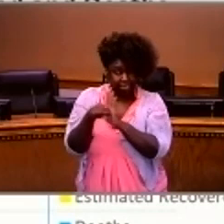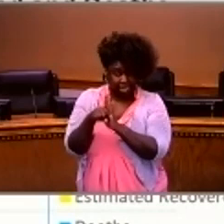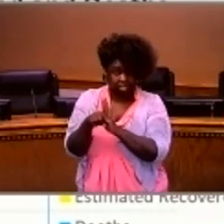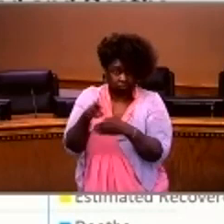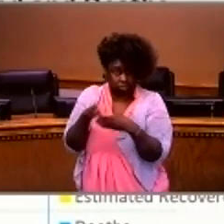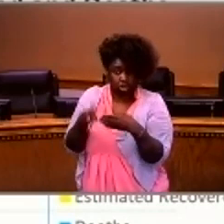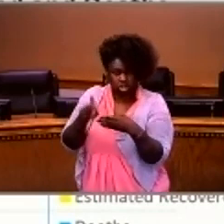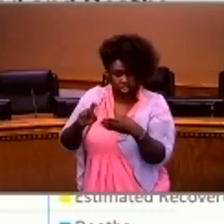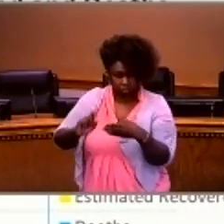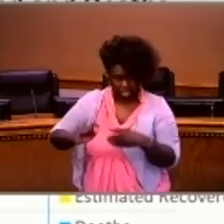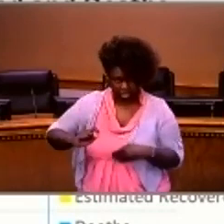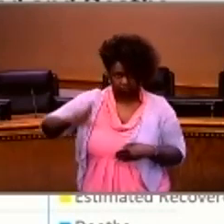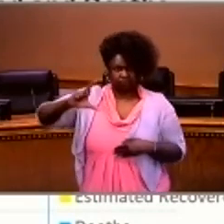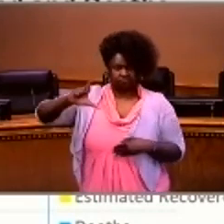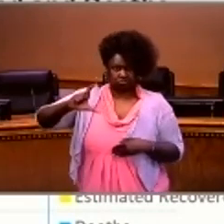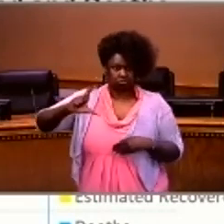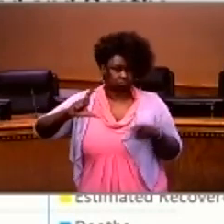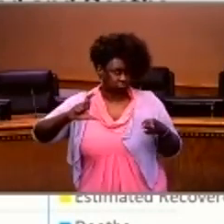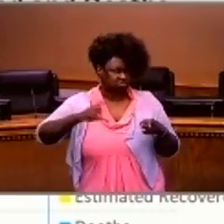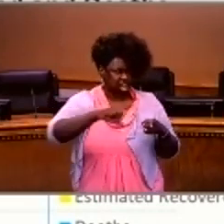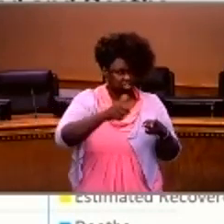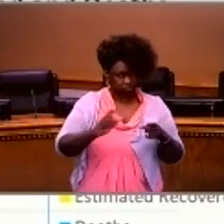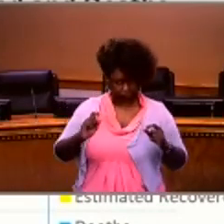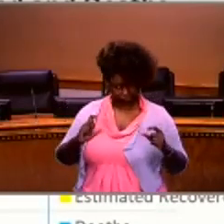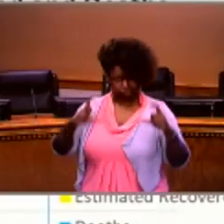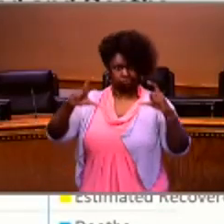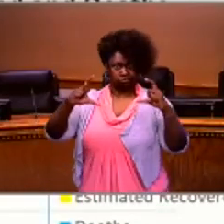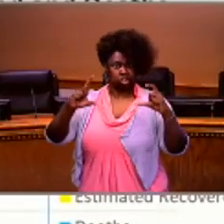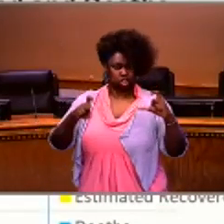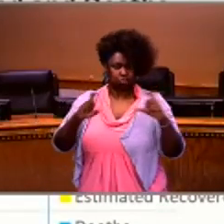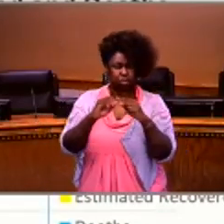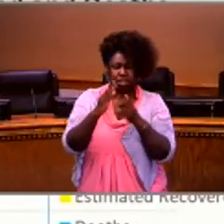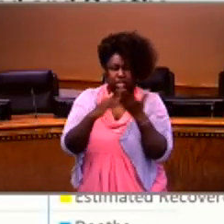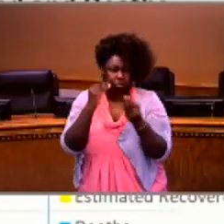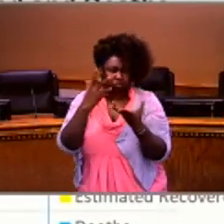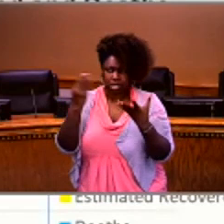also be a little bit bigger. But at this point, we know we've had